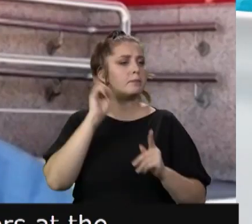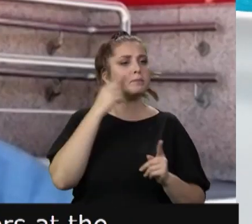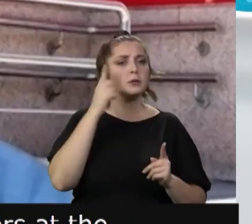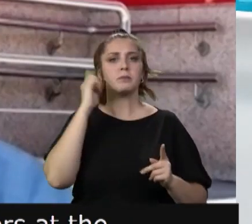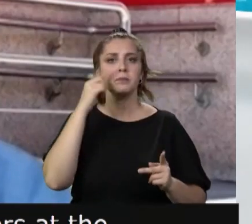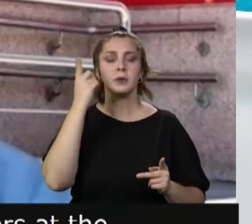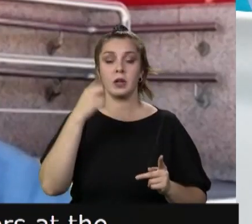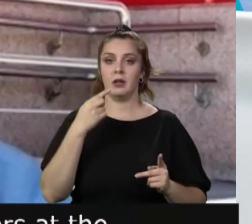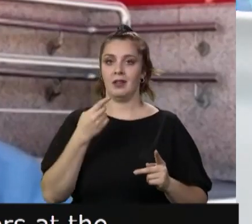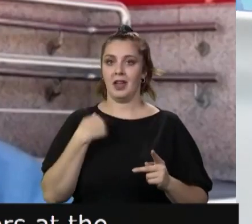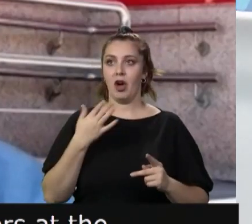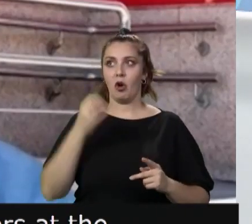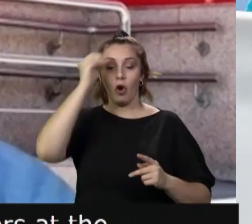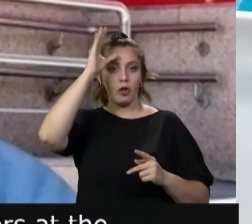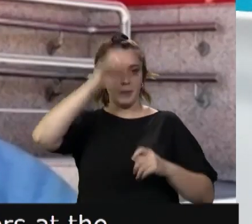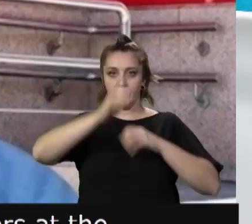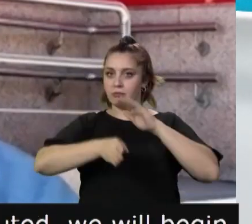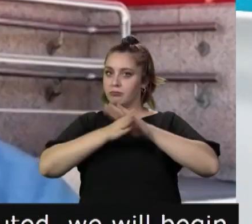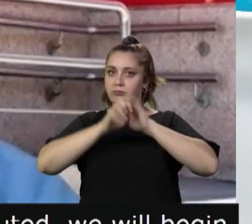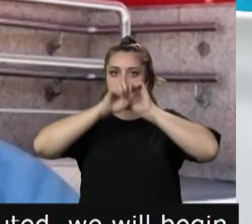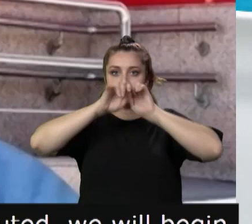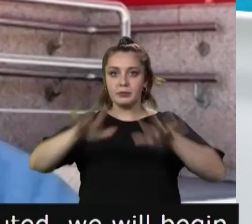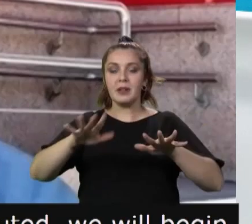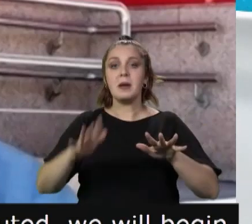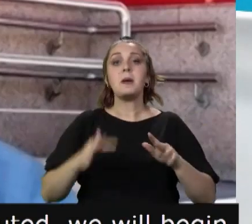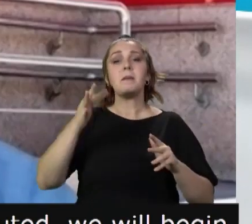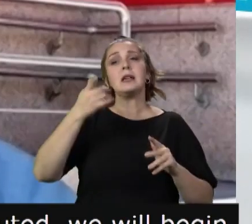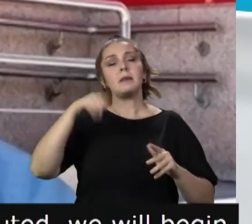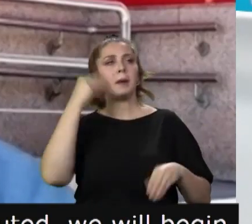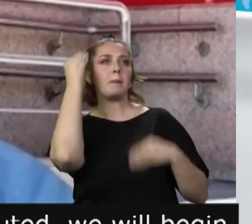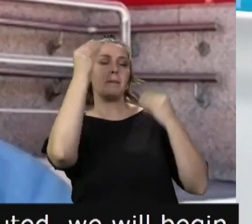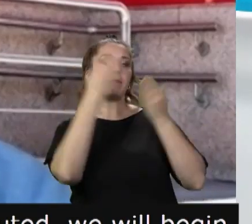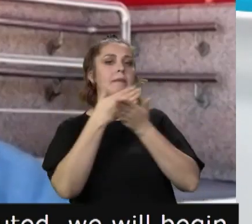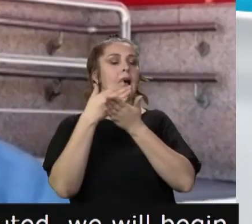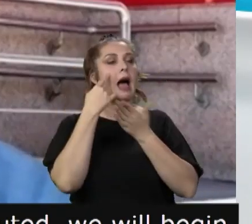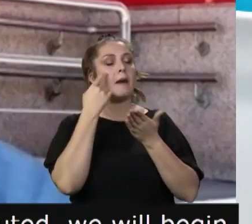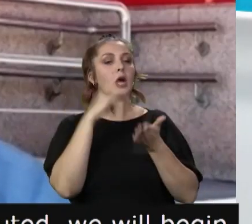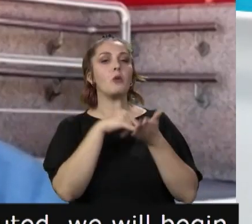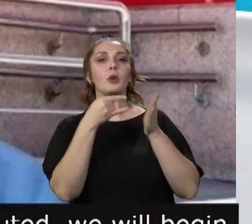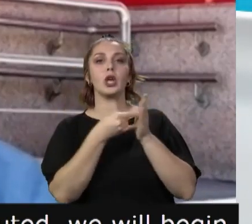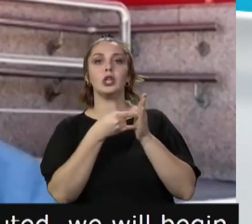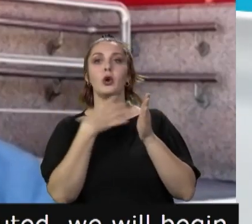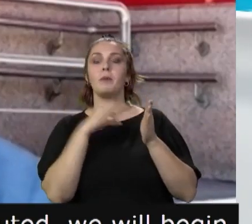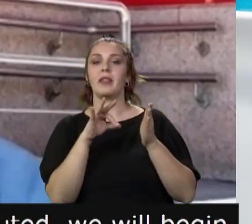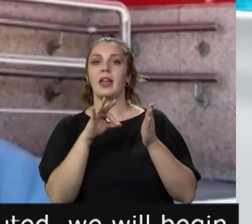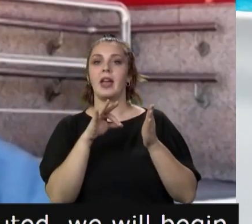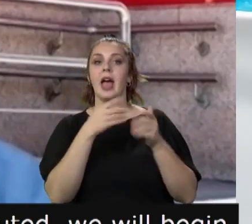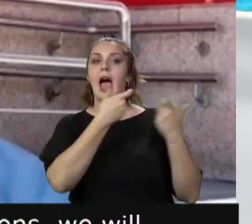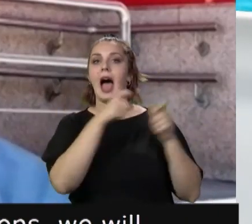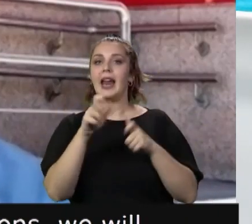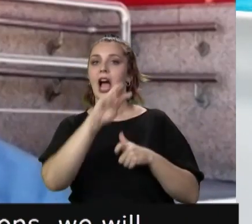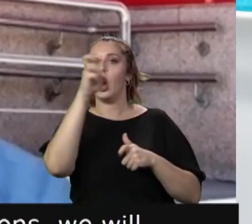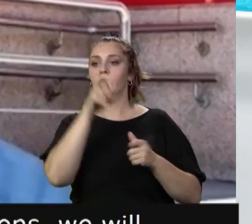where we will detect further solutions, we will transfer knowledge, and we will study the possibility